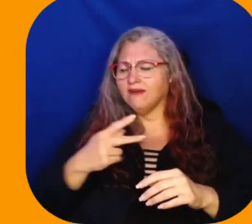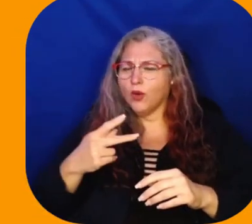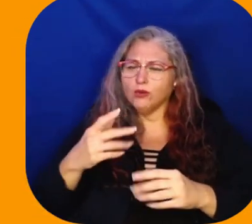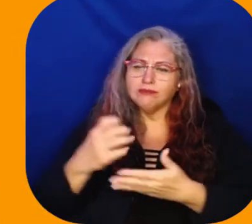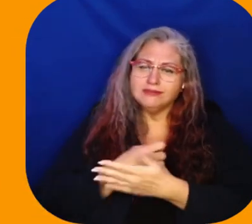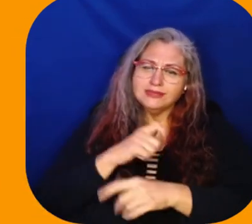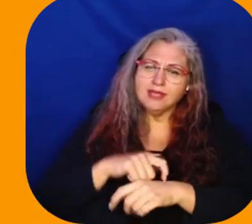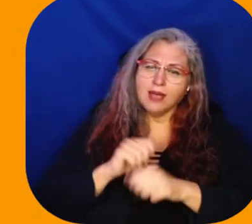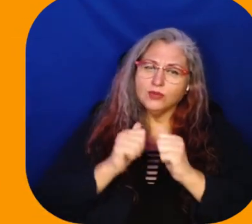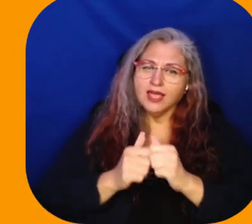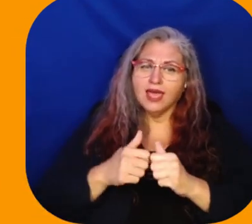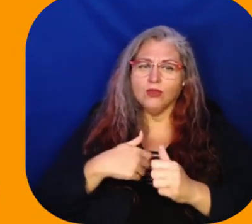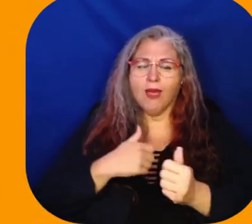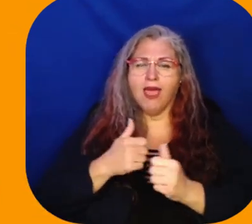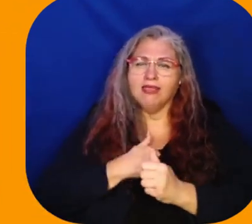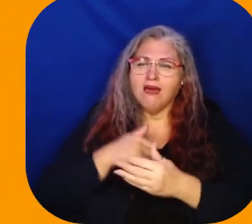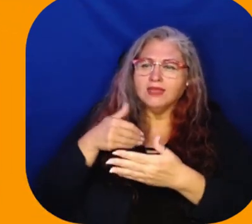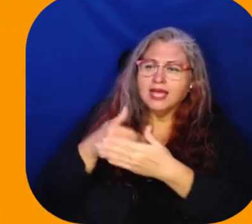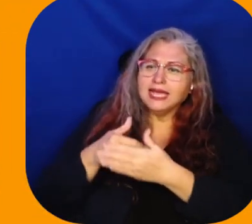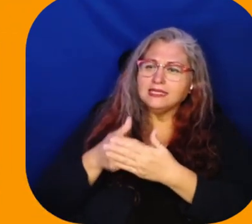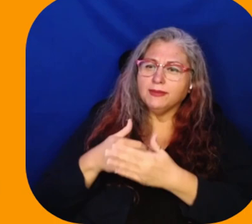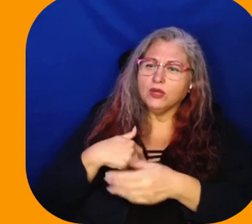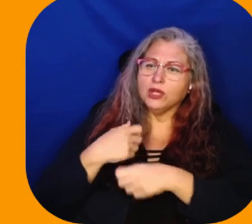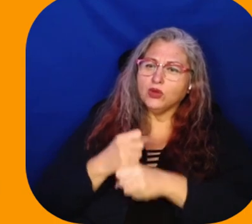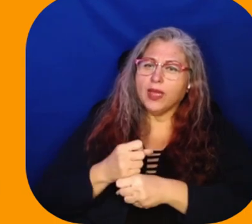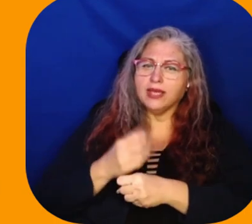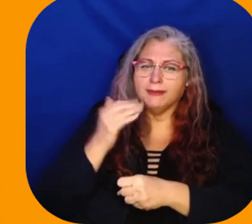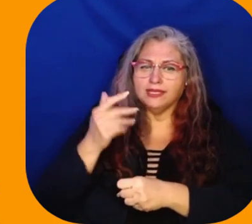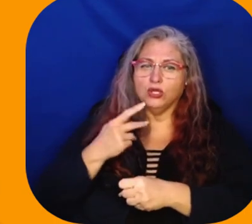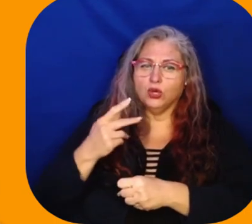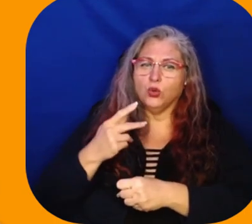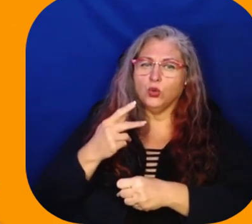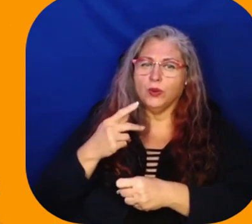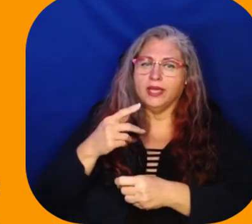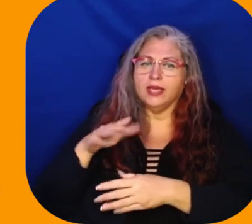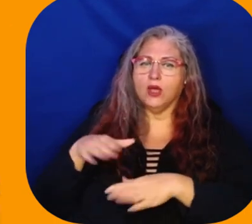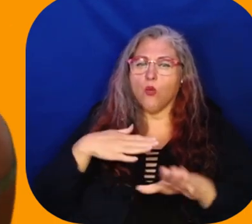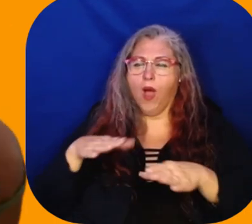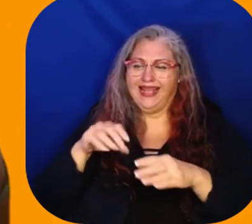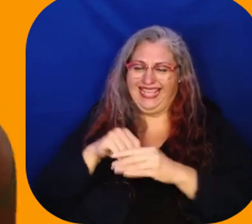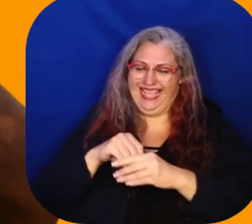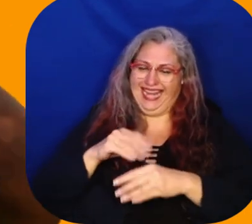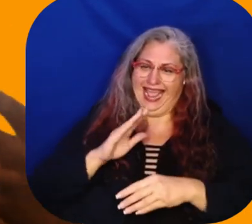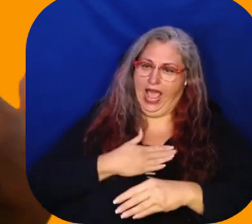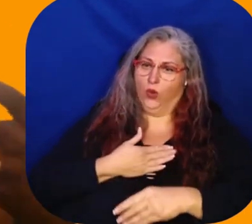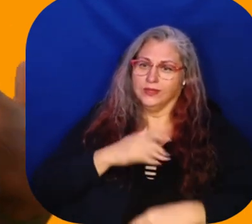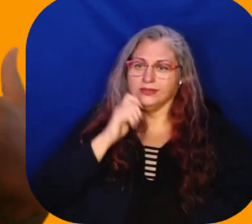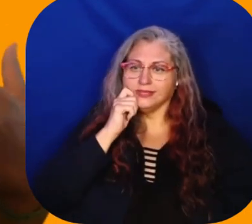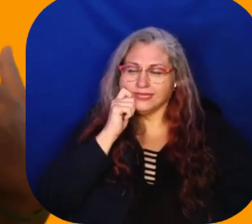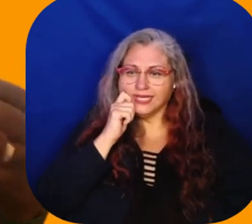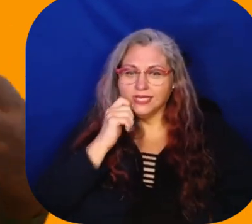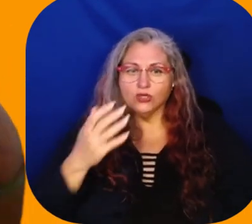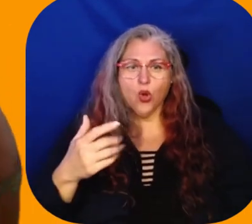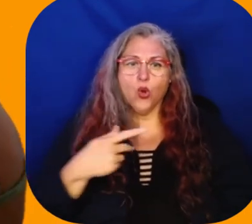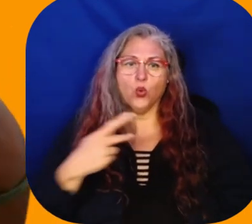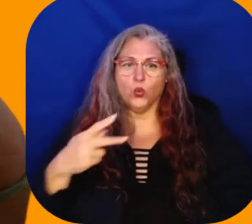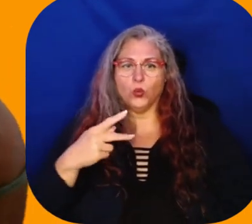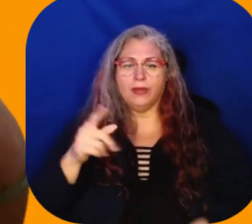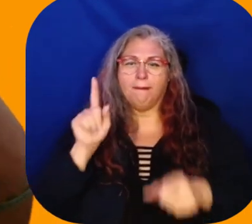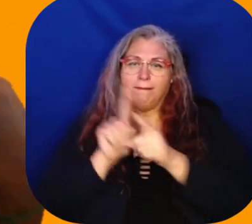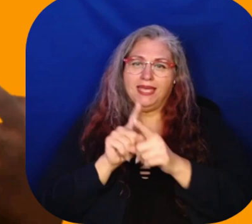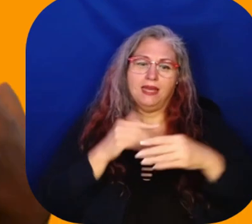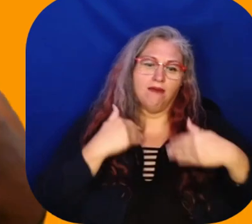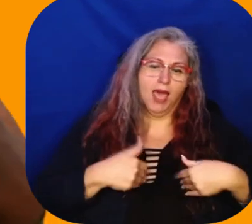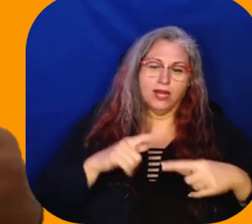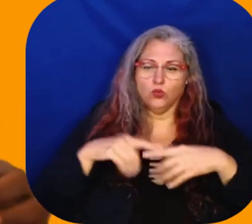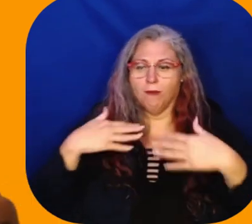the intimacy that we created just because we walk around with no skin. You know, so we meet flesh to flesh, and it's a wet